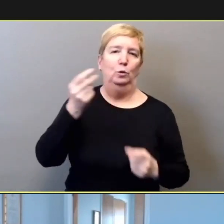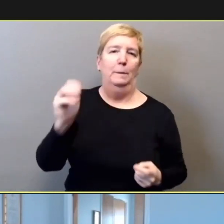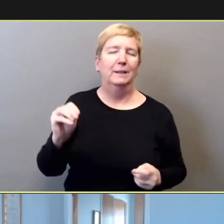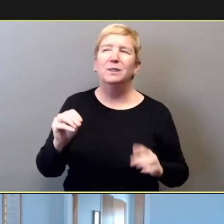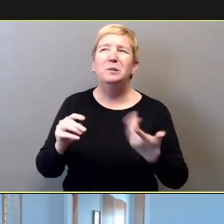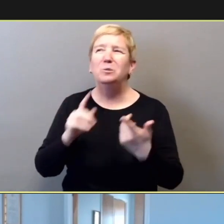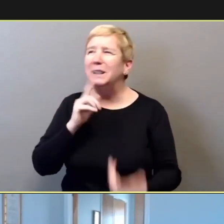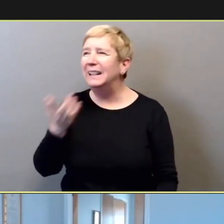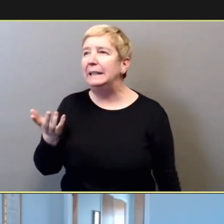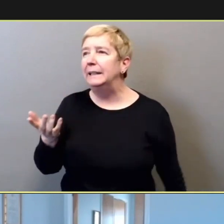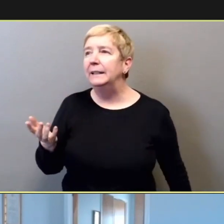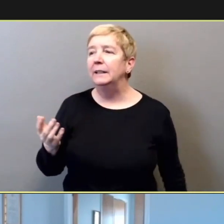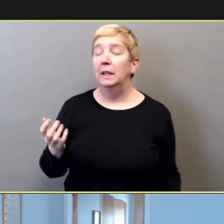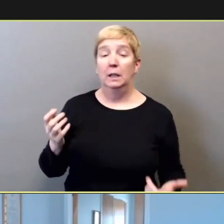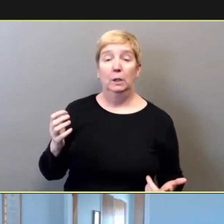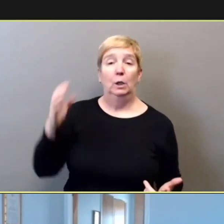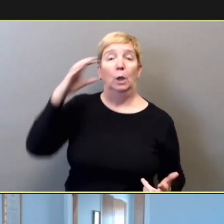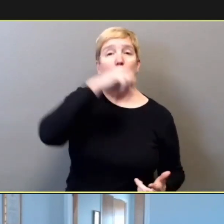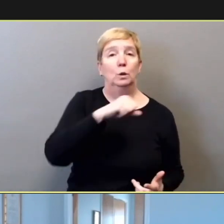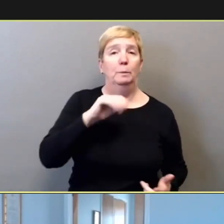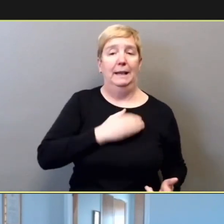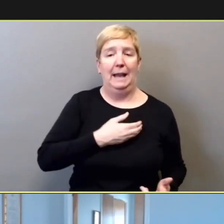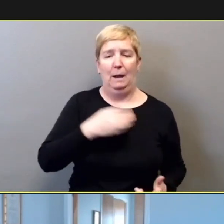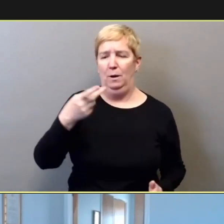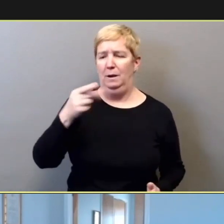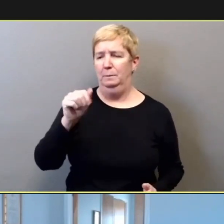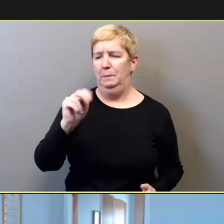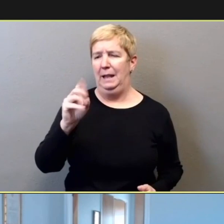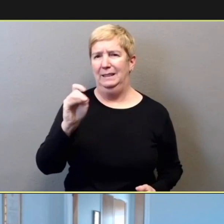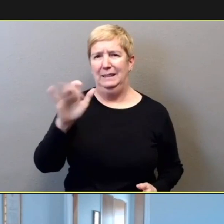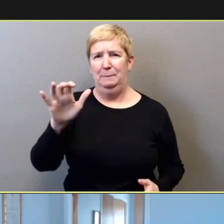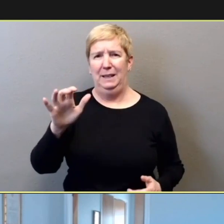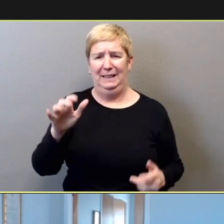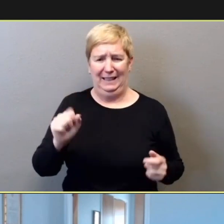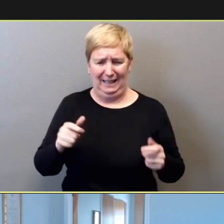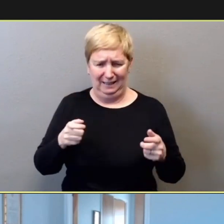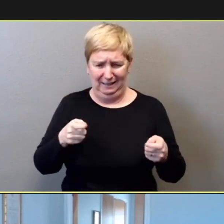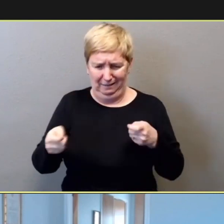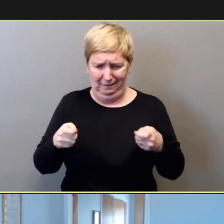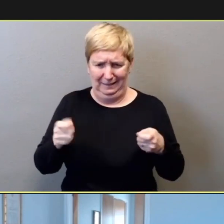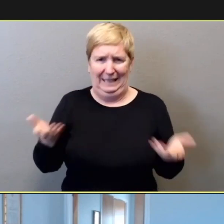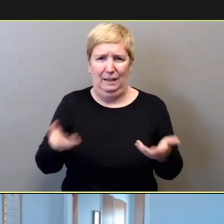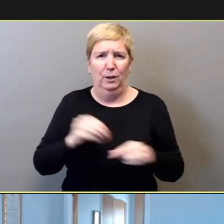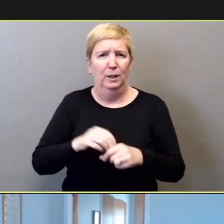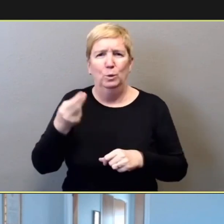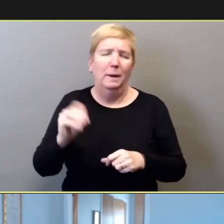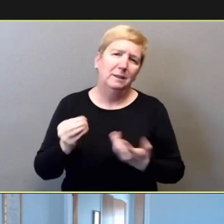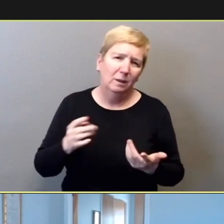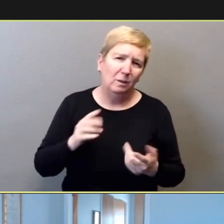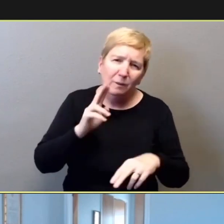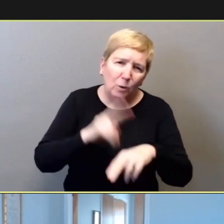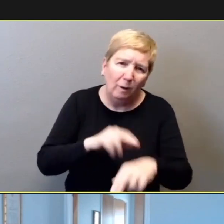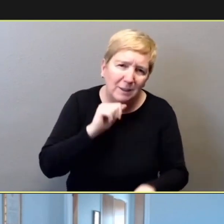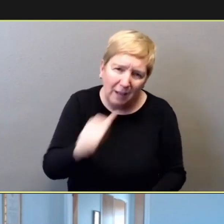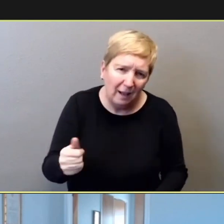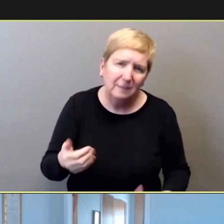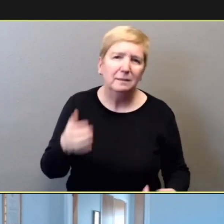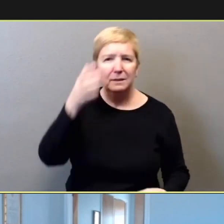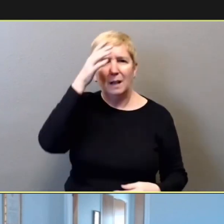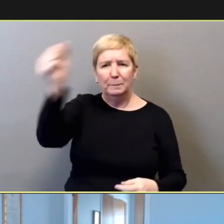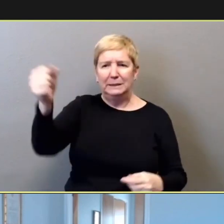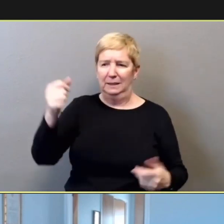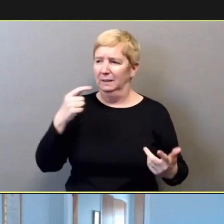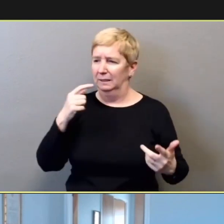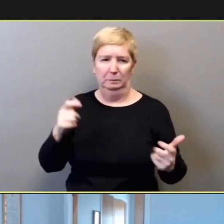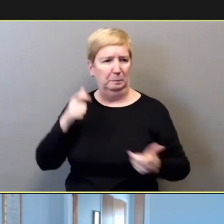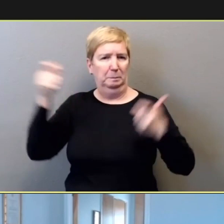to assume that our pandemic, as Dr. Ross pointed out, is contained within our borders, because those borders aren't big borders.